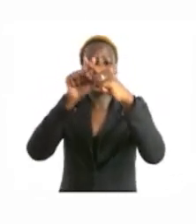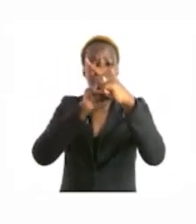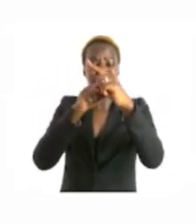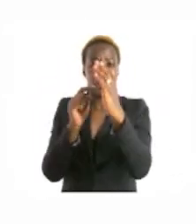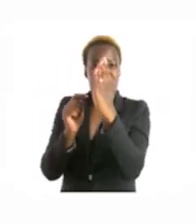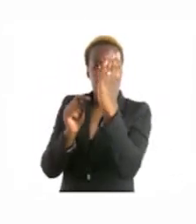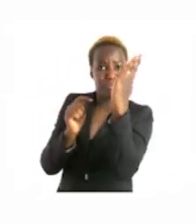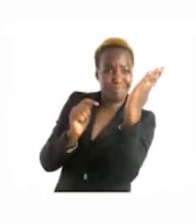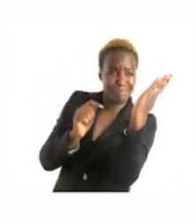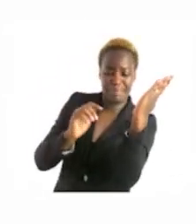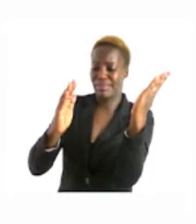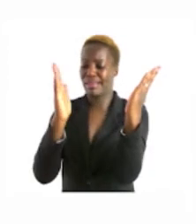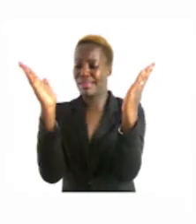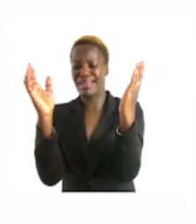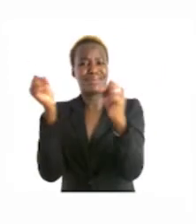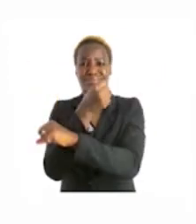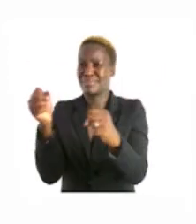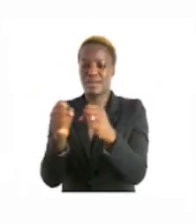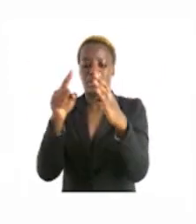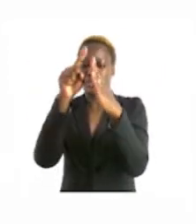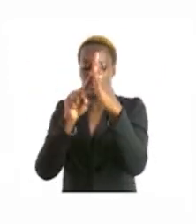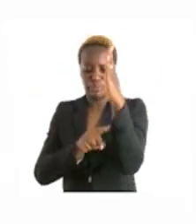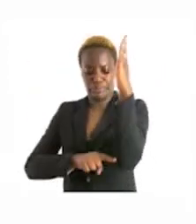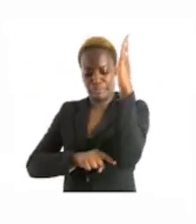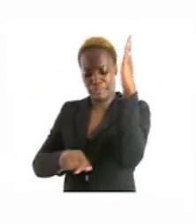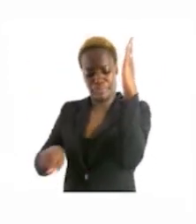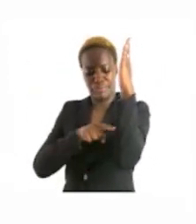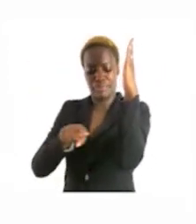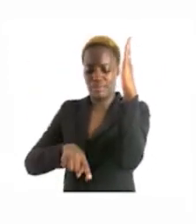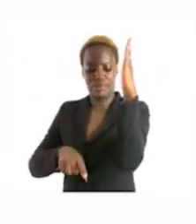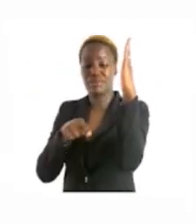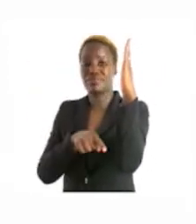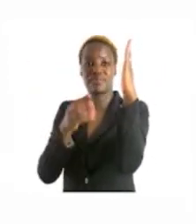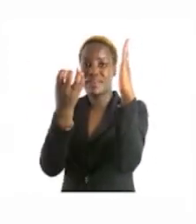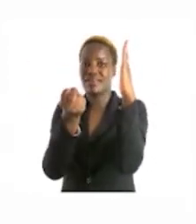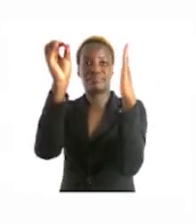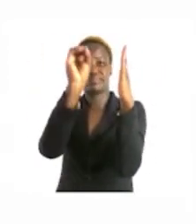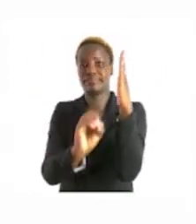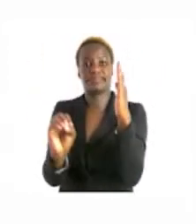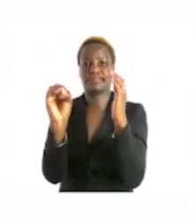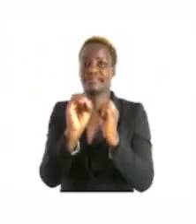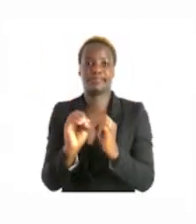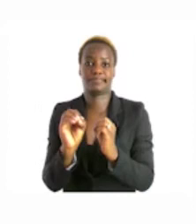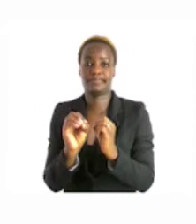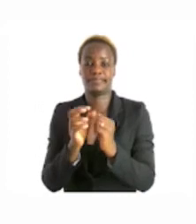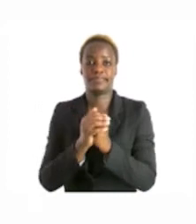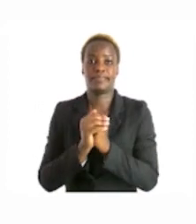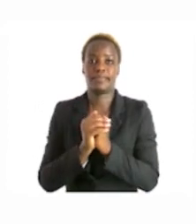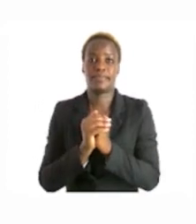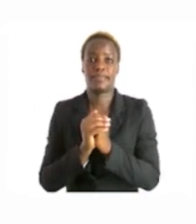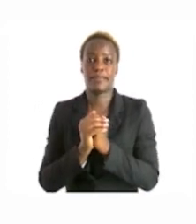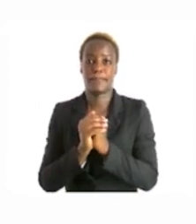actually form a right angle. It should be the straight line in order for us to indicate whether it's